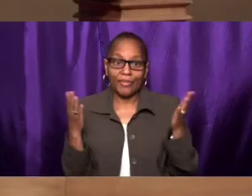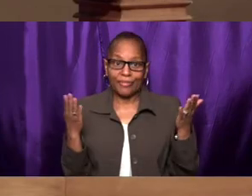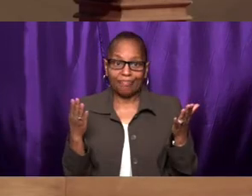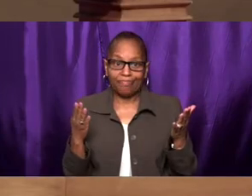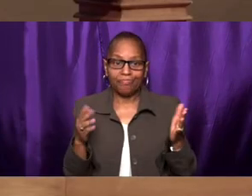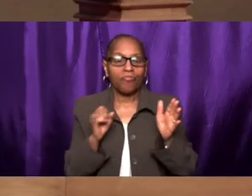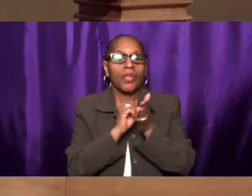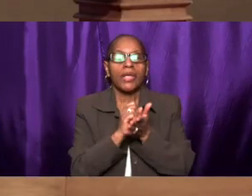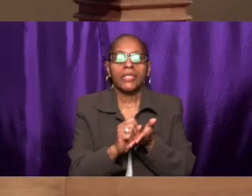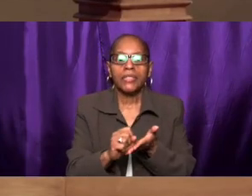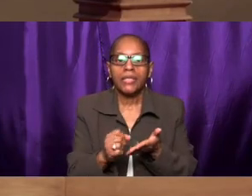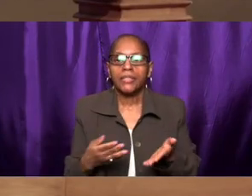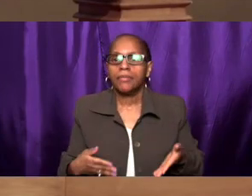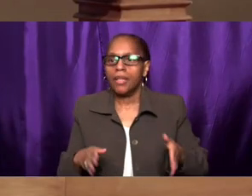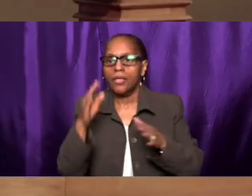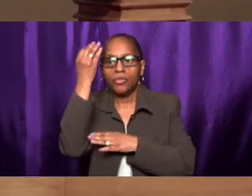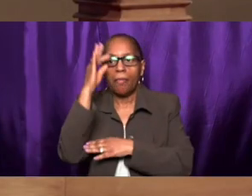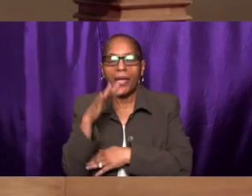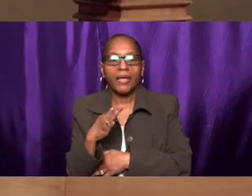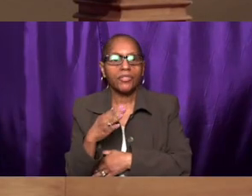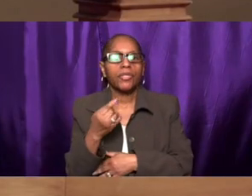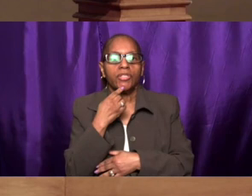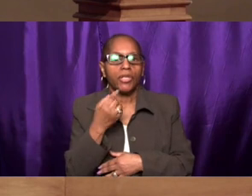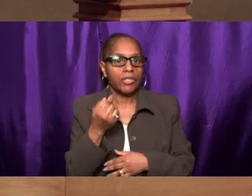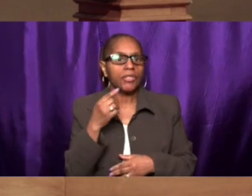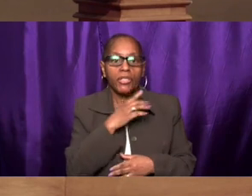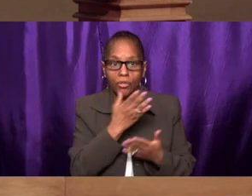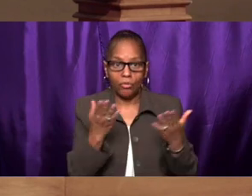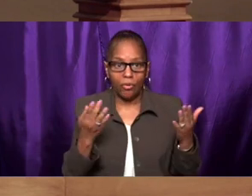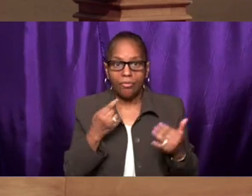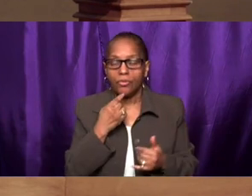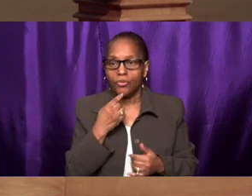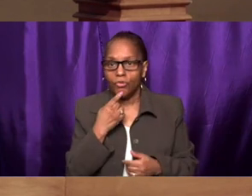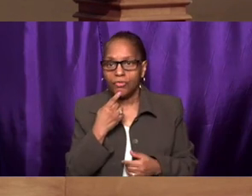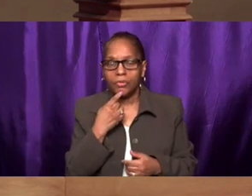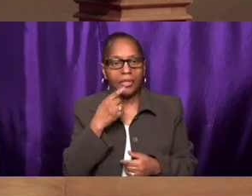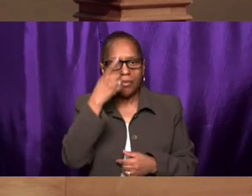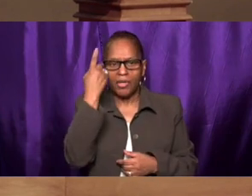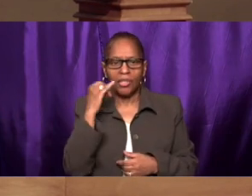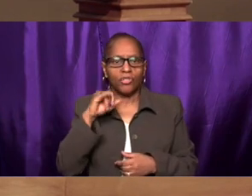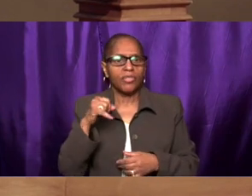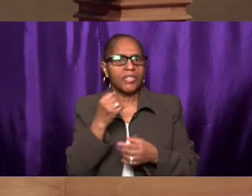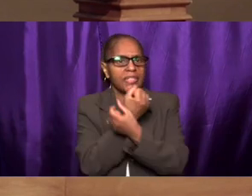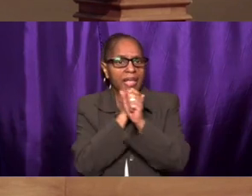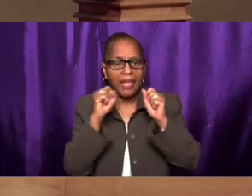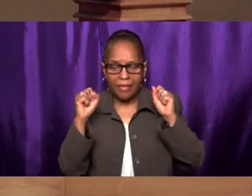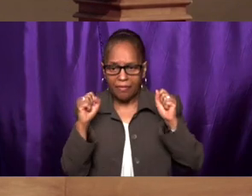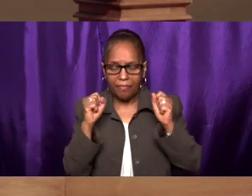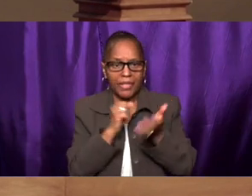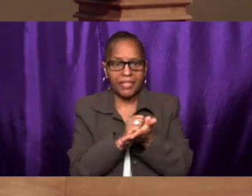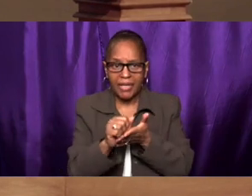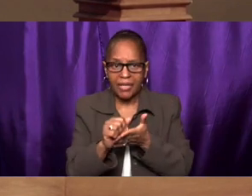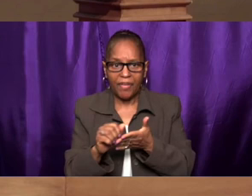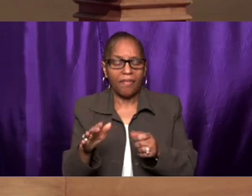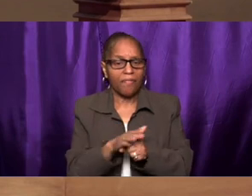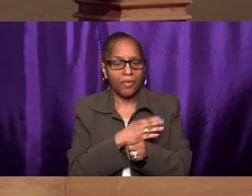Saints, let your pastor tell you the truth. Just because you saved, sanctified, filled with the Holy Ghost, and have